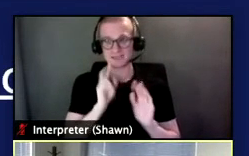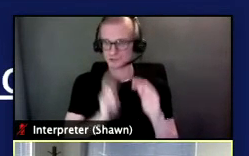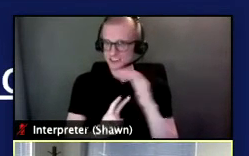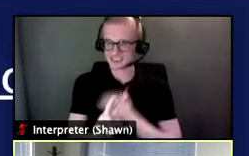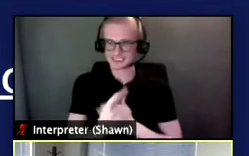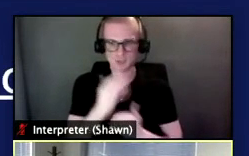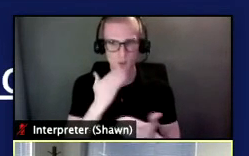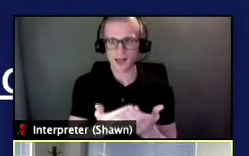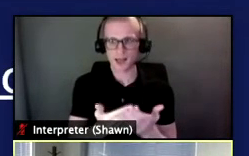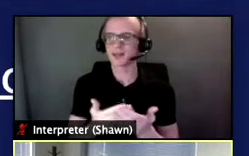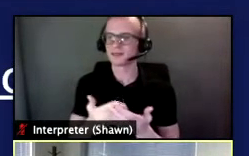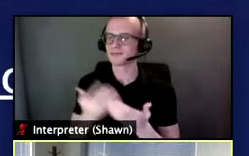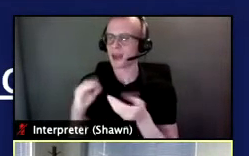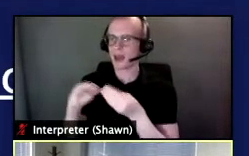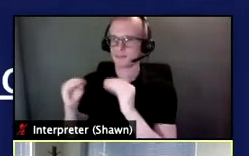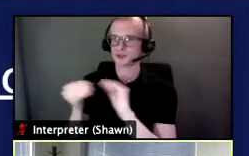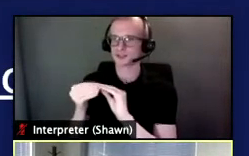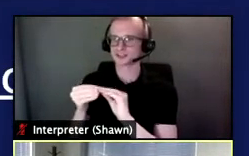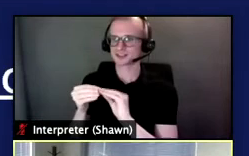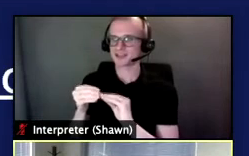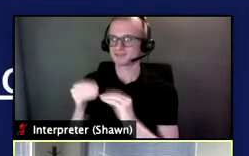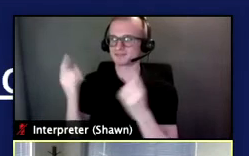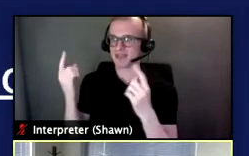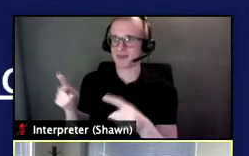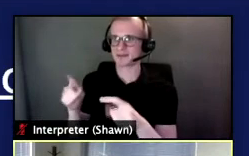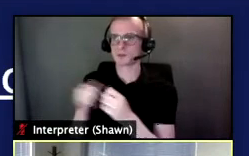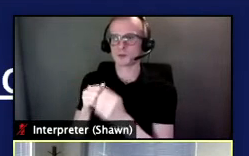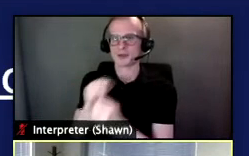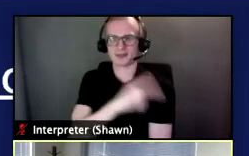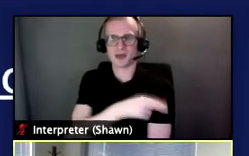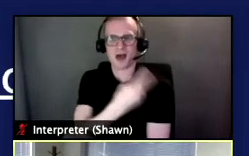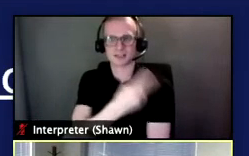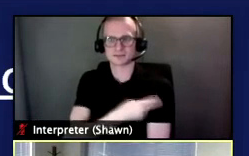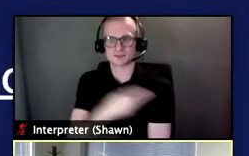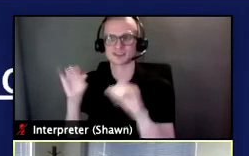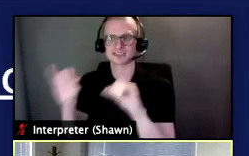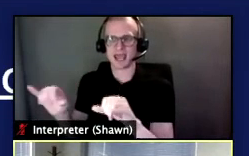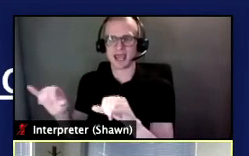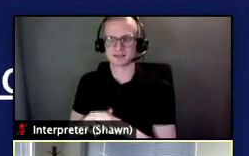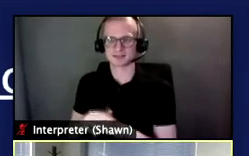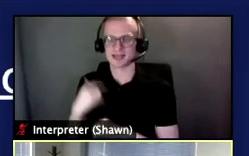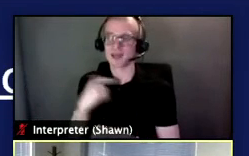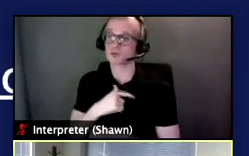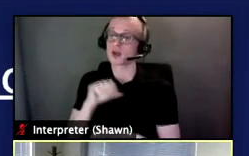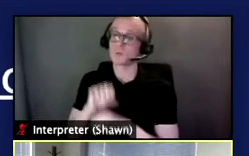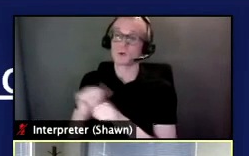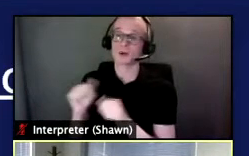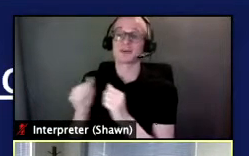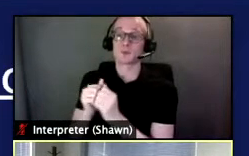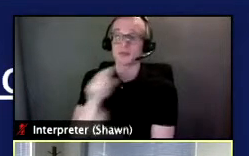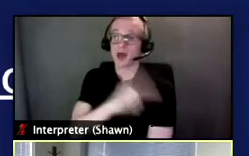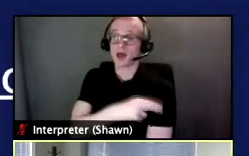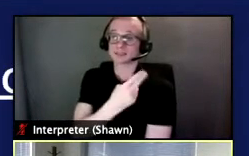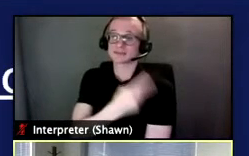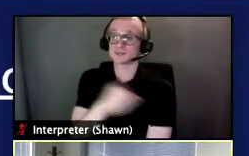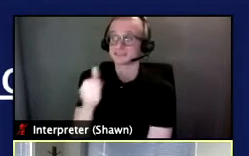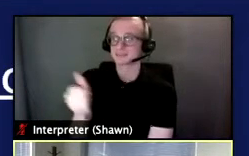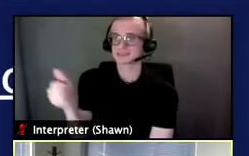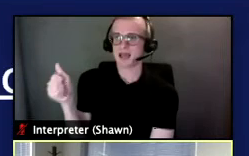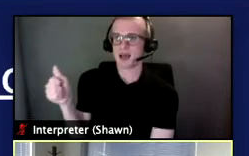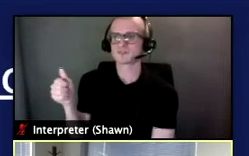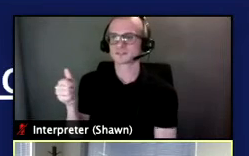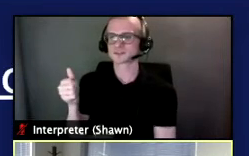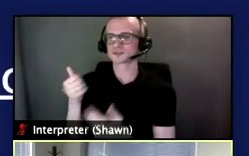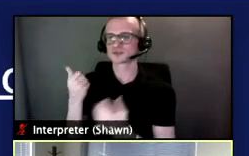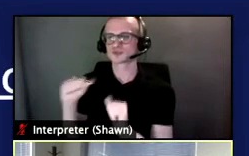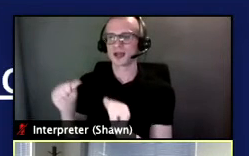as hospitalizations, and we're working with our hospitals to see what we can do to help avoid